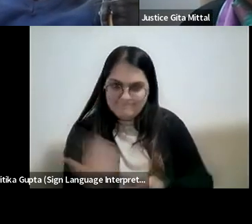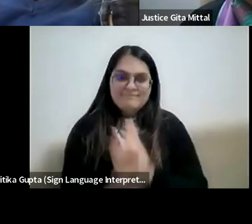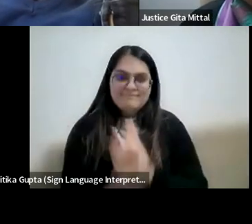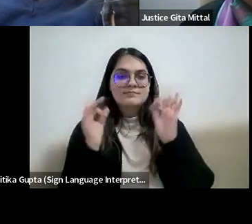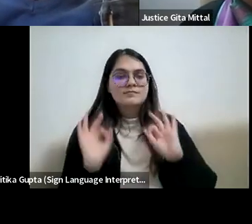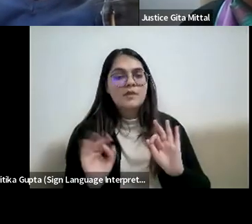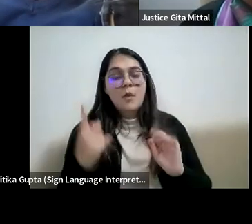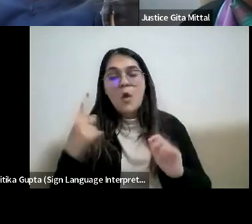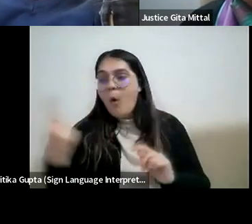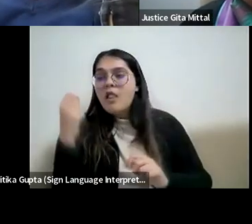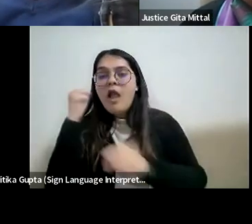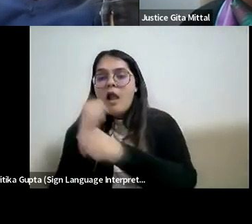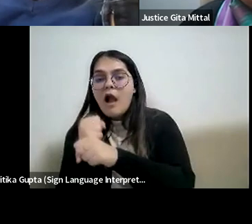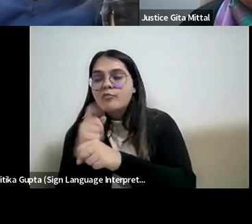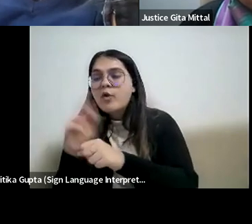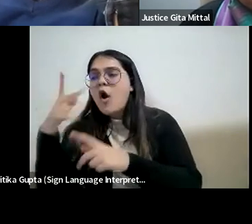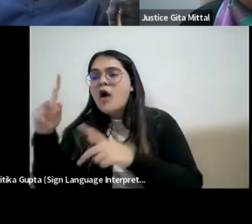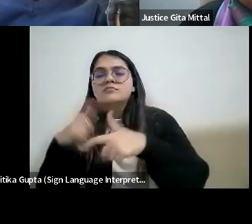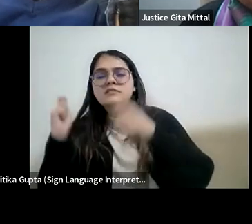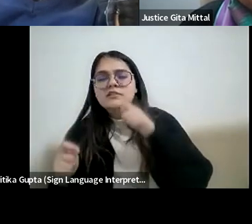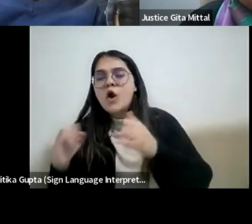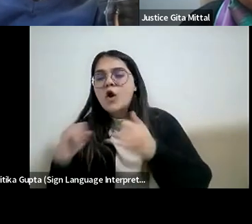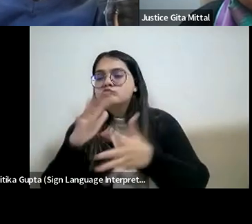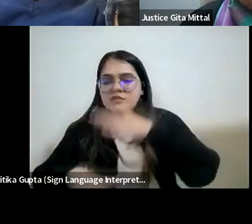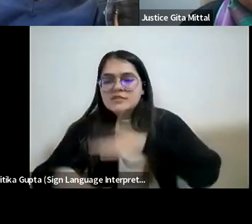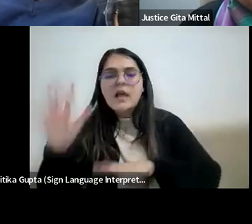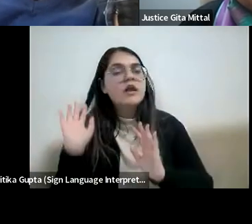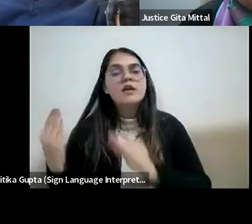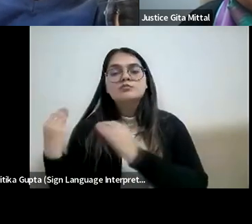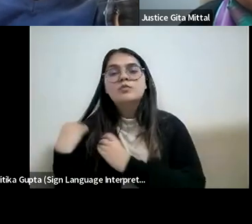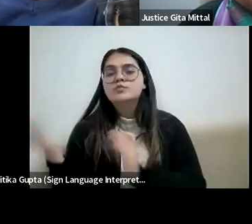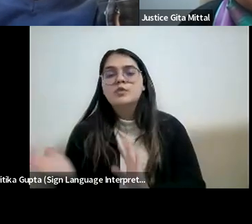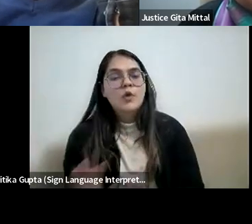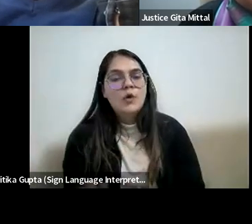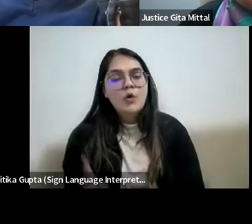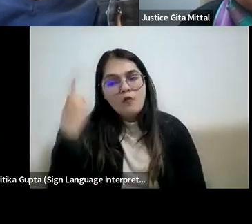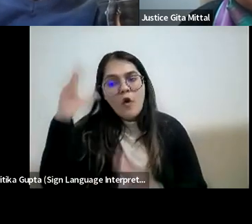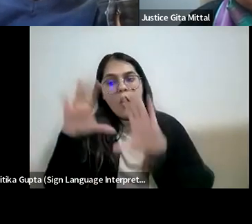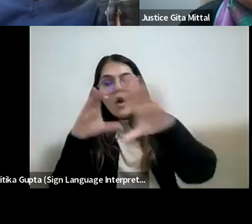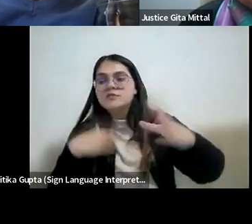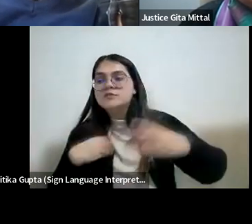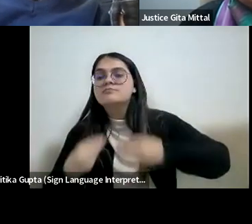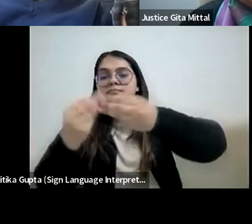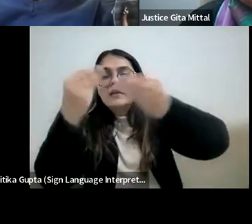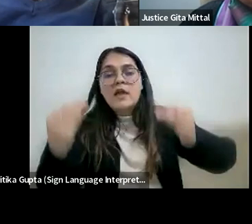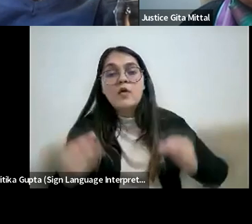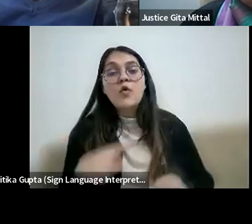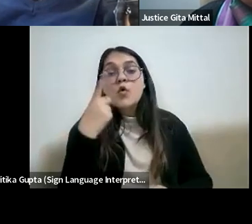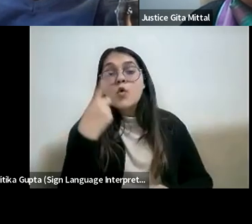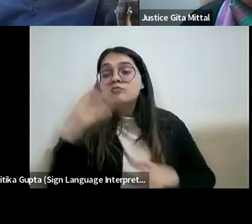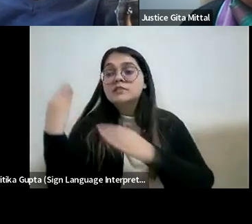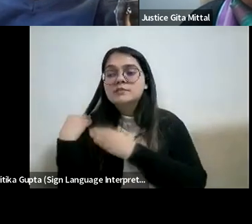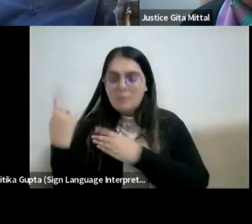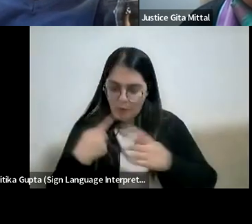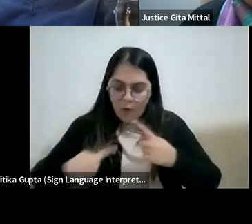the government or the judiciary or civil society's responsibility to take the constitution to the people. It's also all of our responsibility